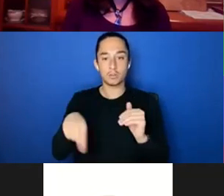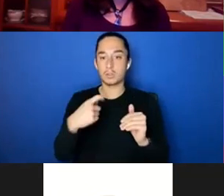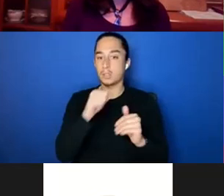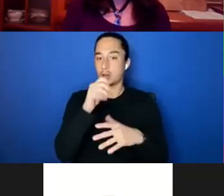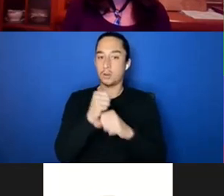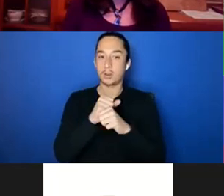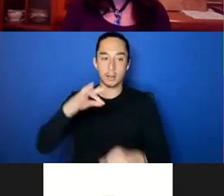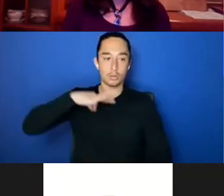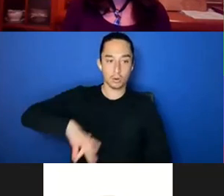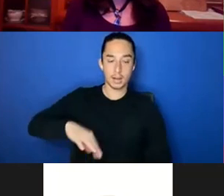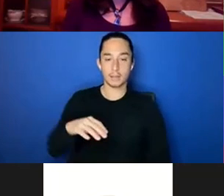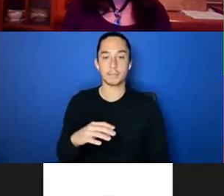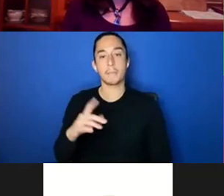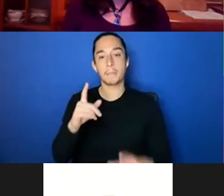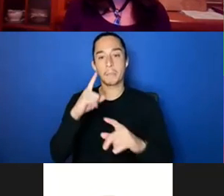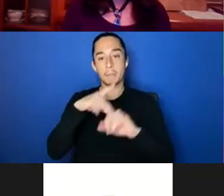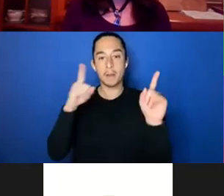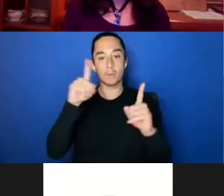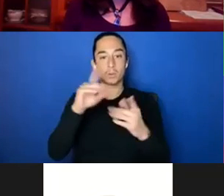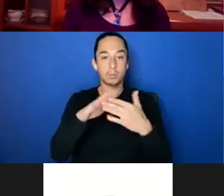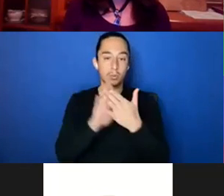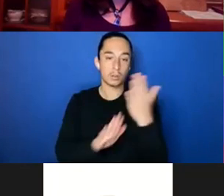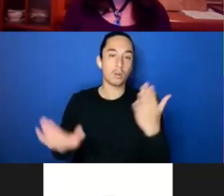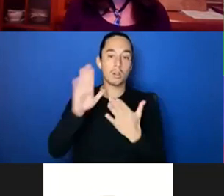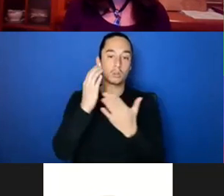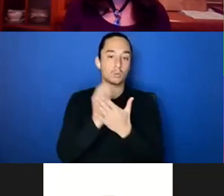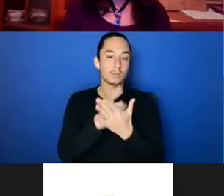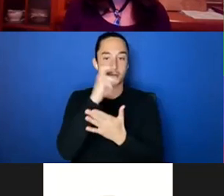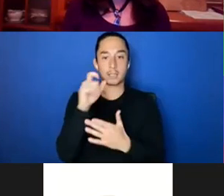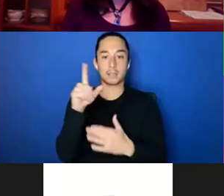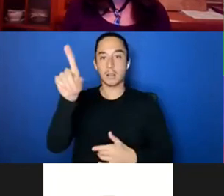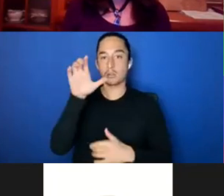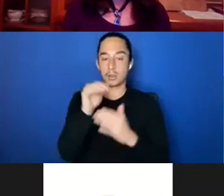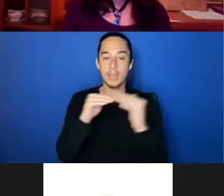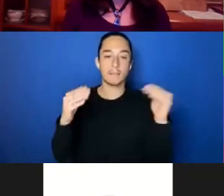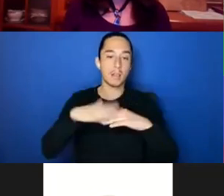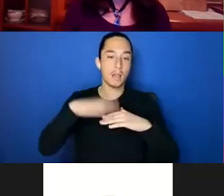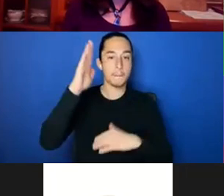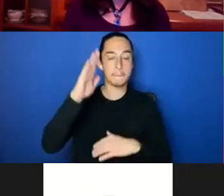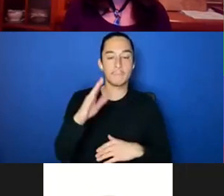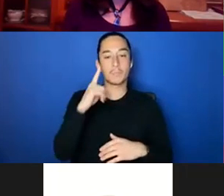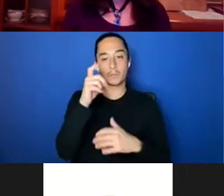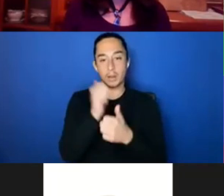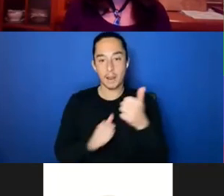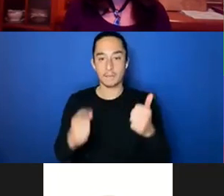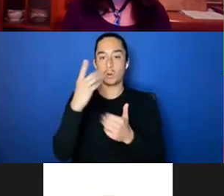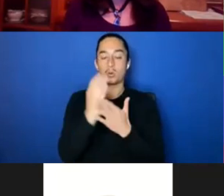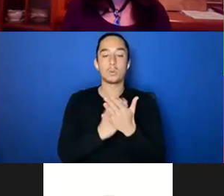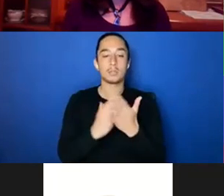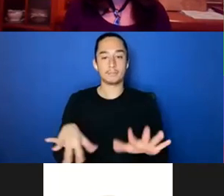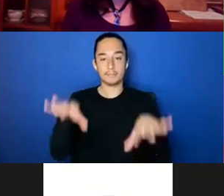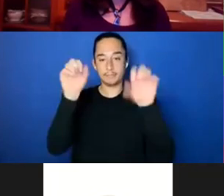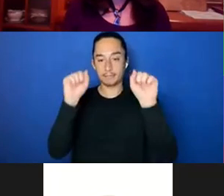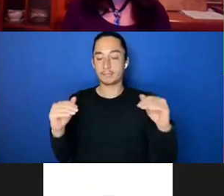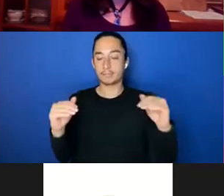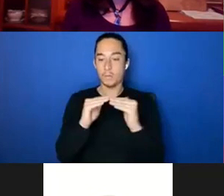get the credit for it. Now, for the community college courses, because they're at 100 level and above, for every one course they take, that is